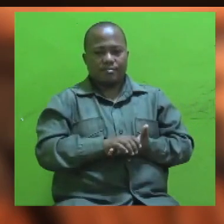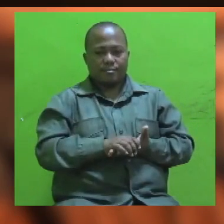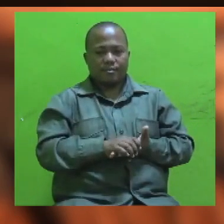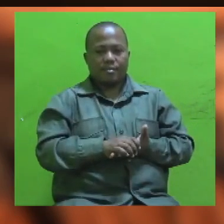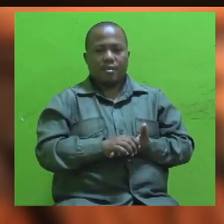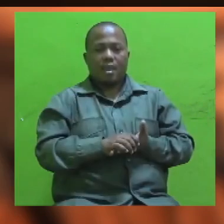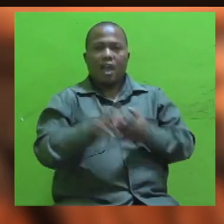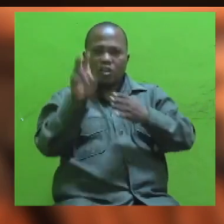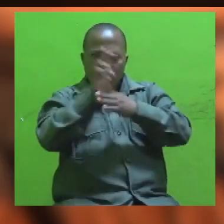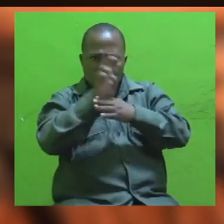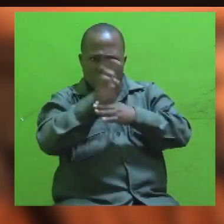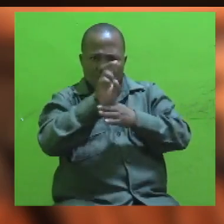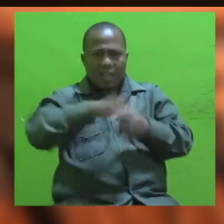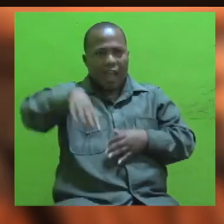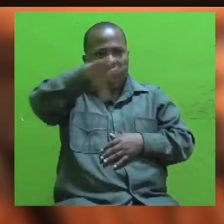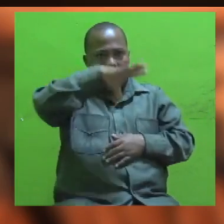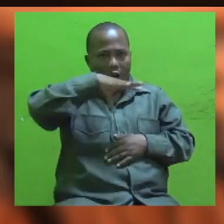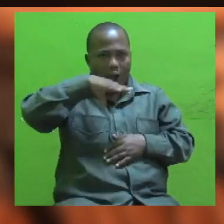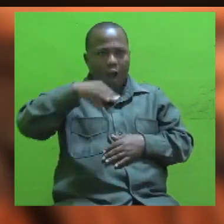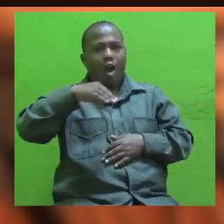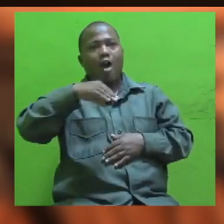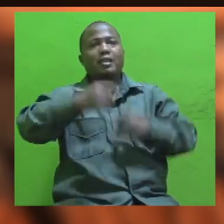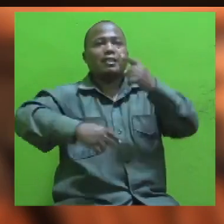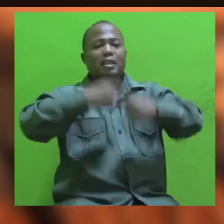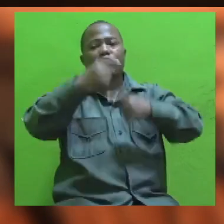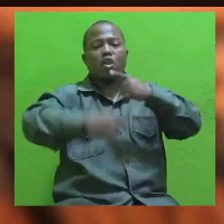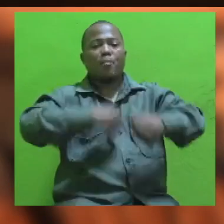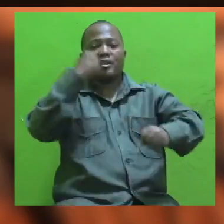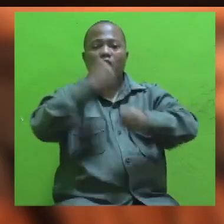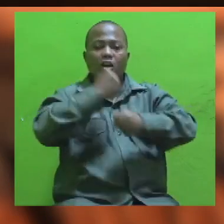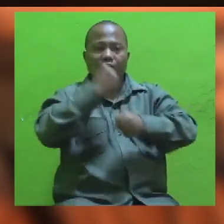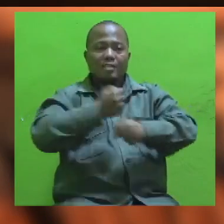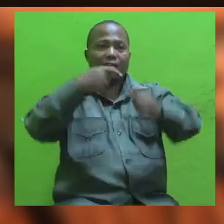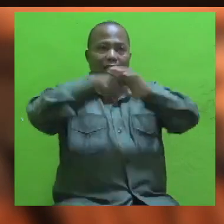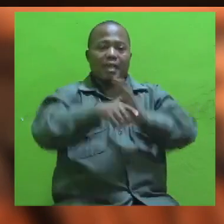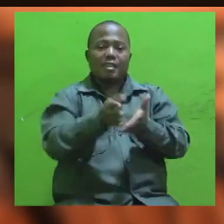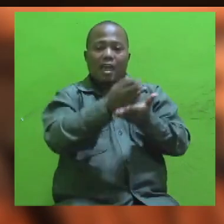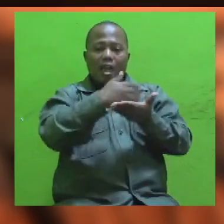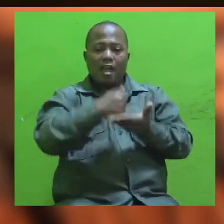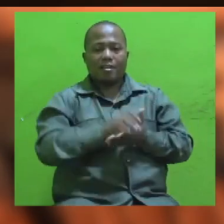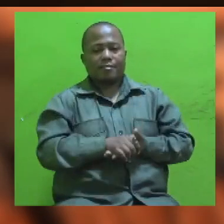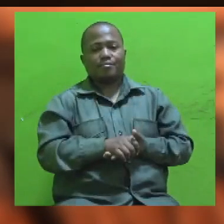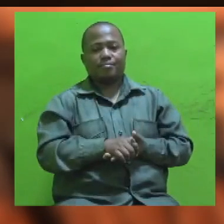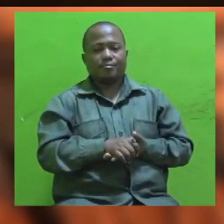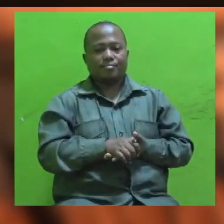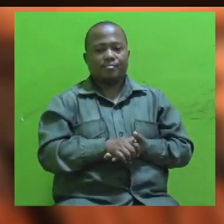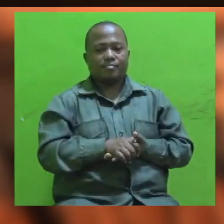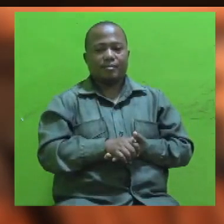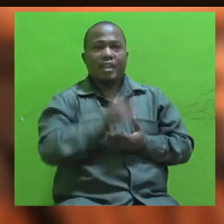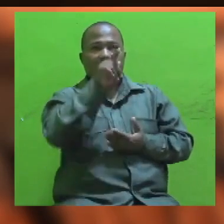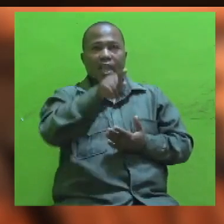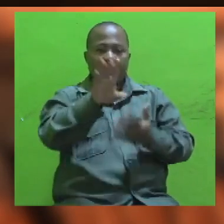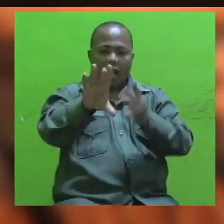all development activity in the area. Has supervises. You can see all development activities are running smoothly and easily